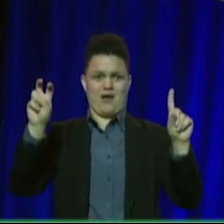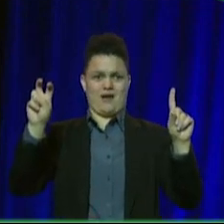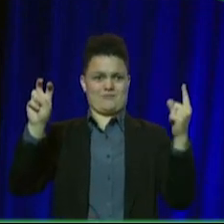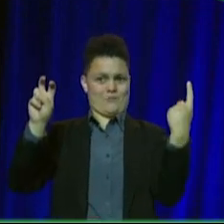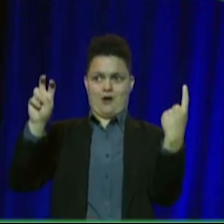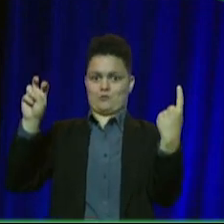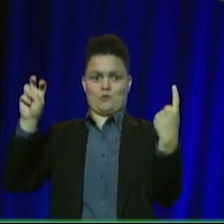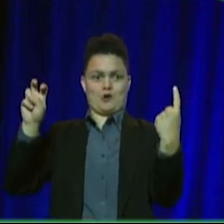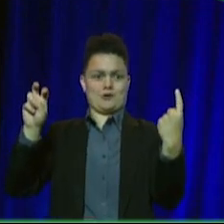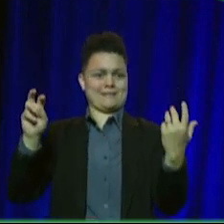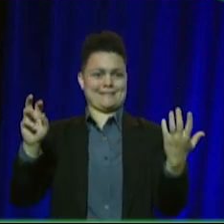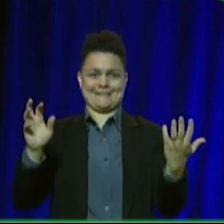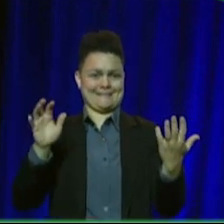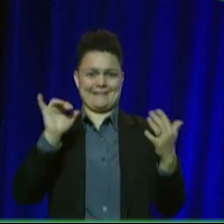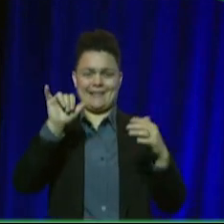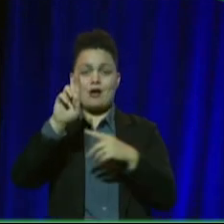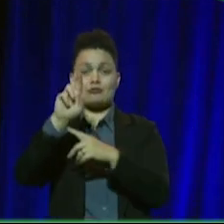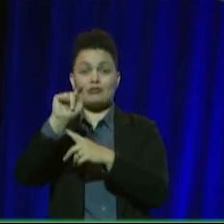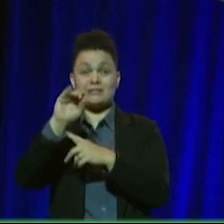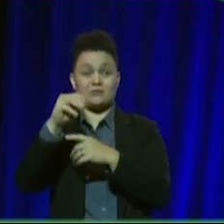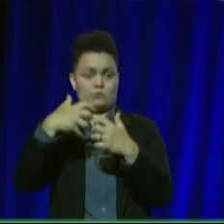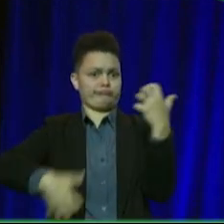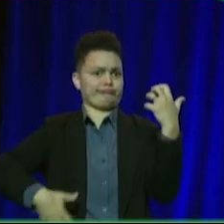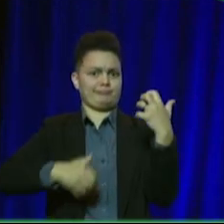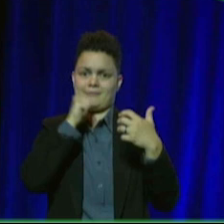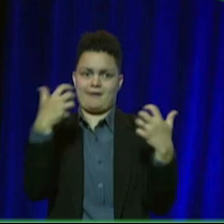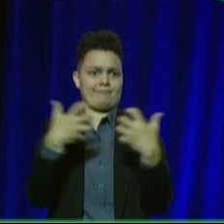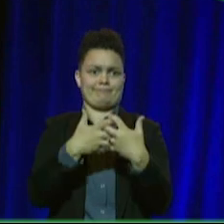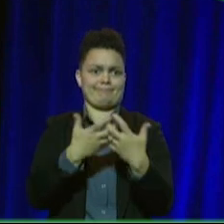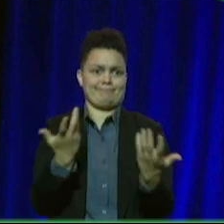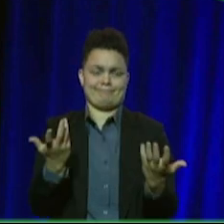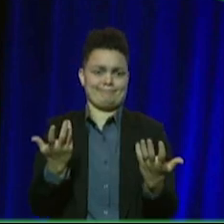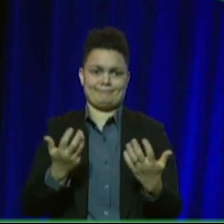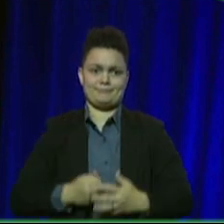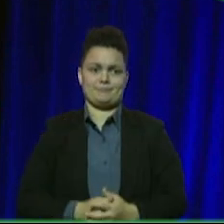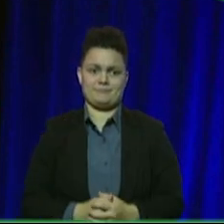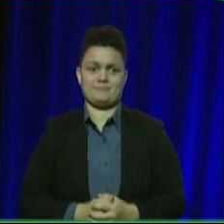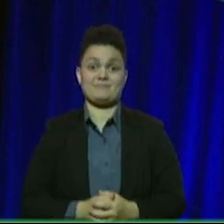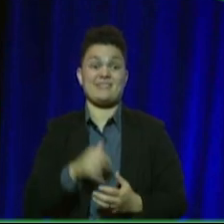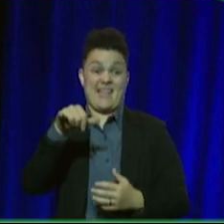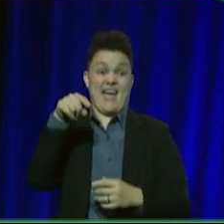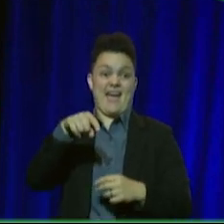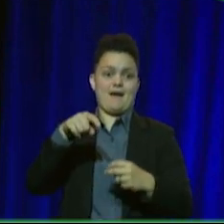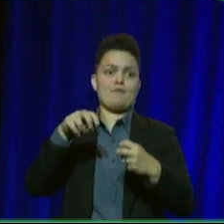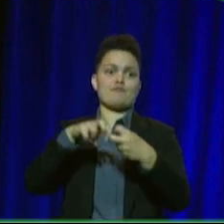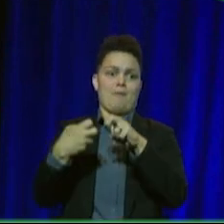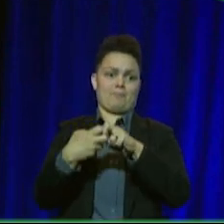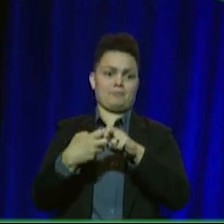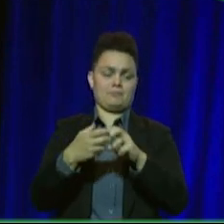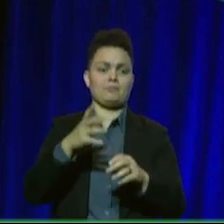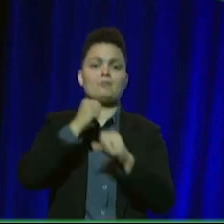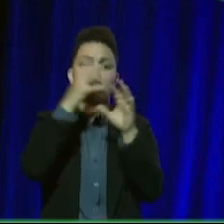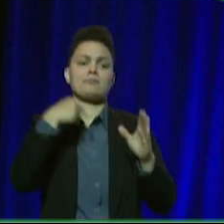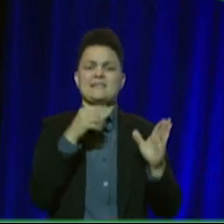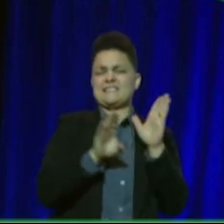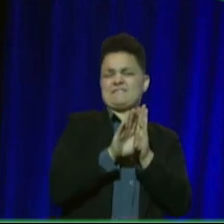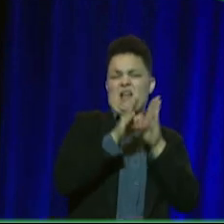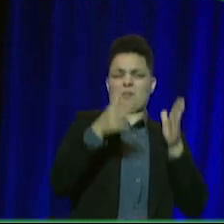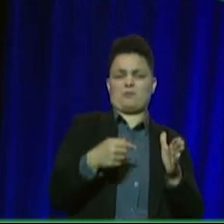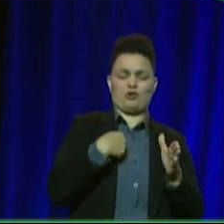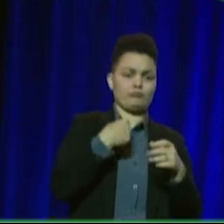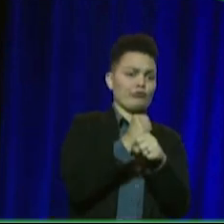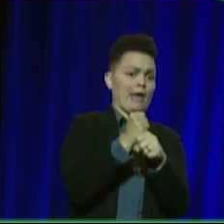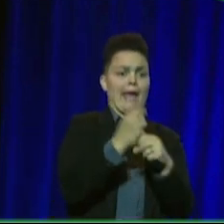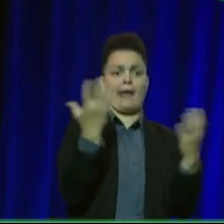this manifests itself into a problem, is that if I'm a developer and I've just built something, whether it's a web page or a